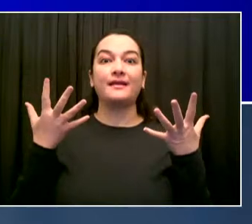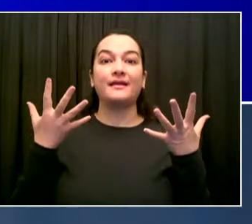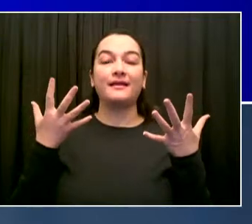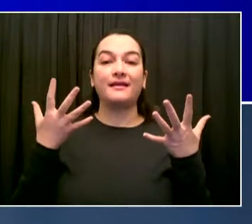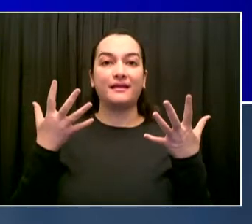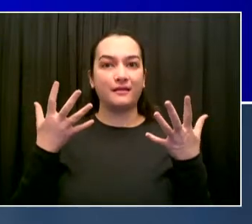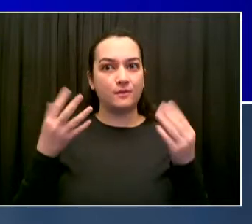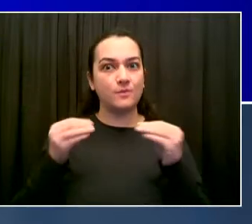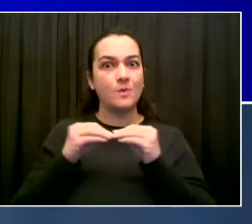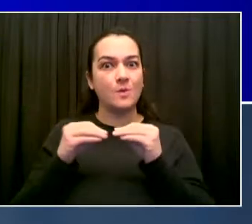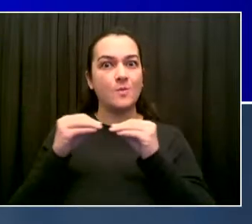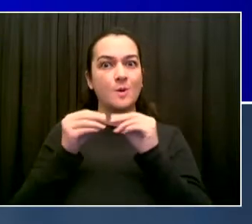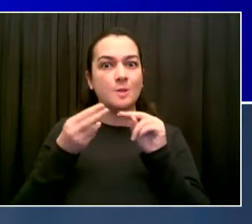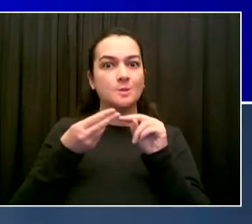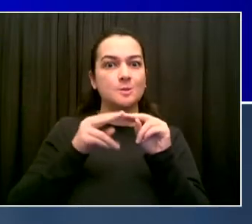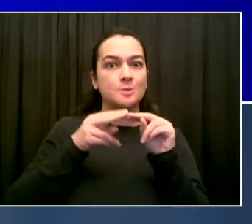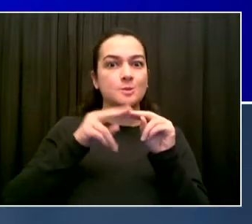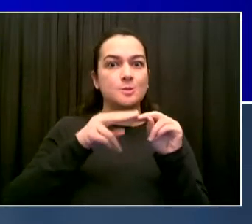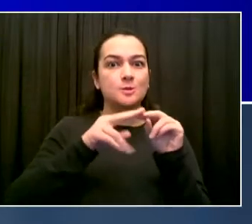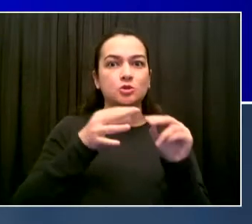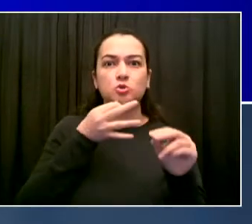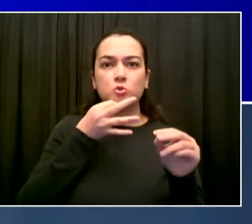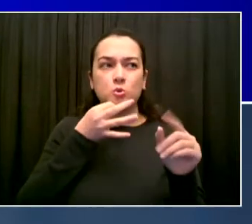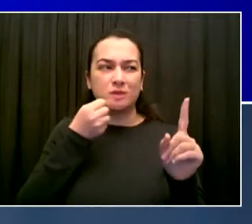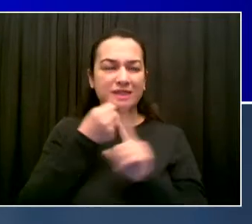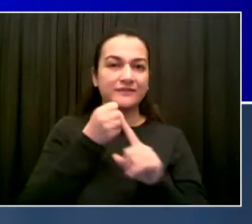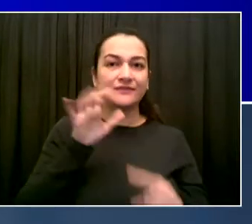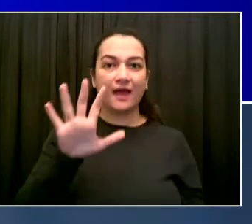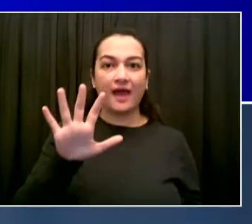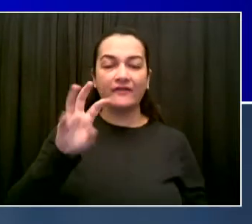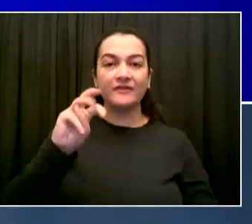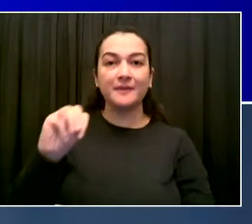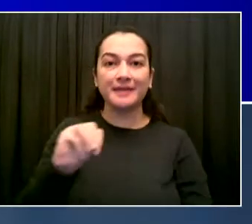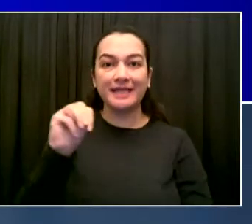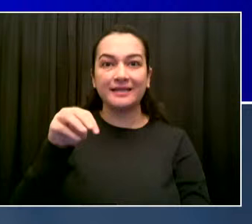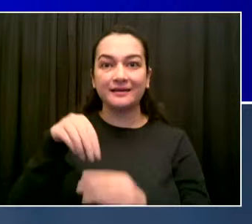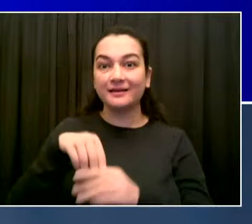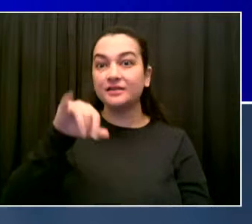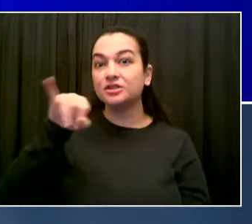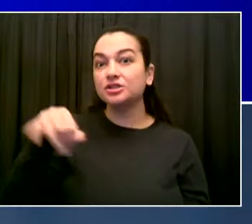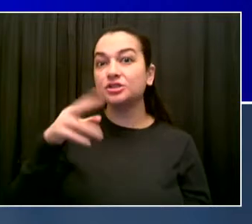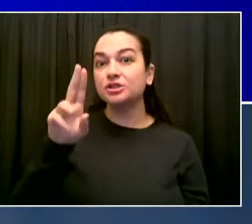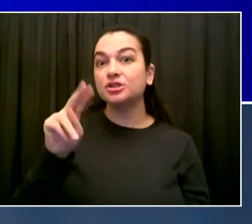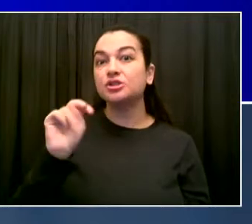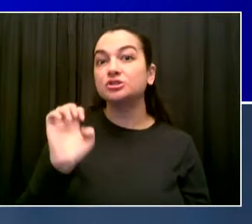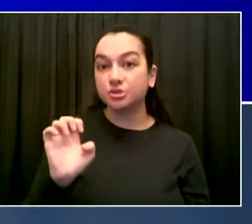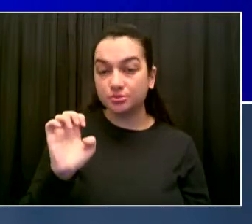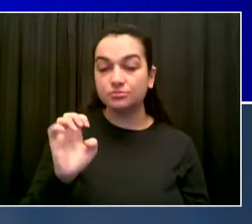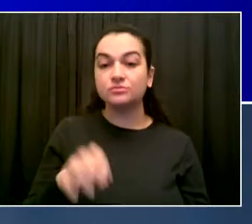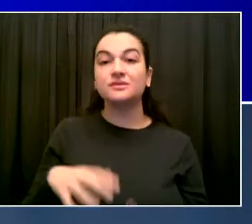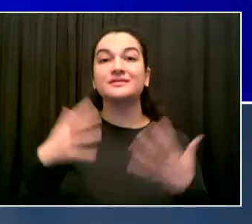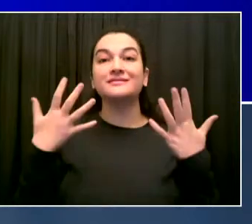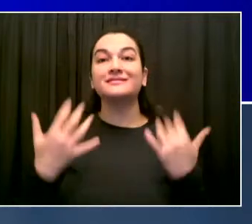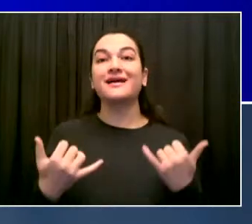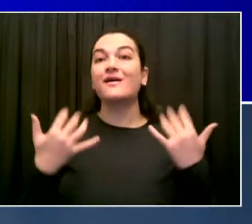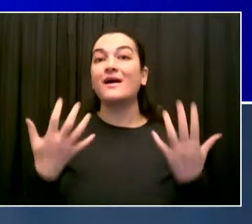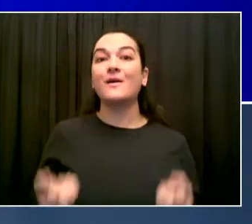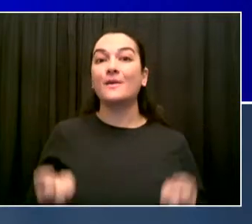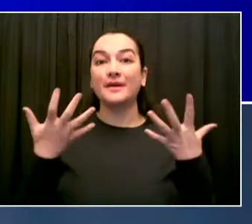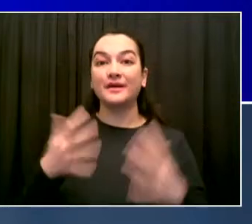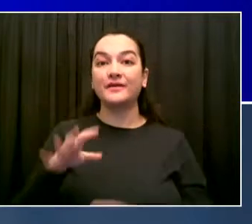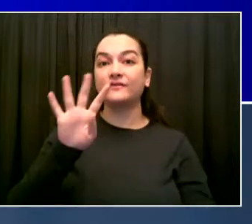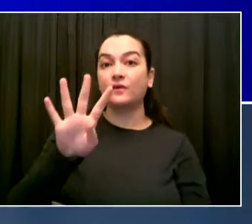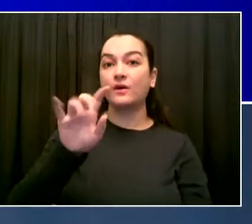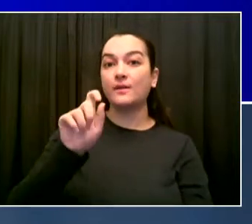Of course, our overall goal is 5 million fully vaccinated New Yorkers by June. But in terms of individual doses, today, a very good